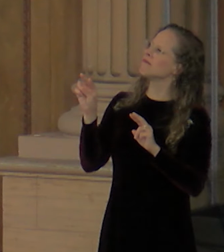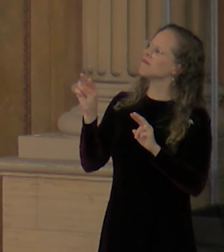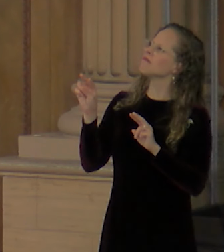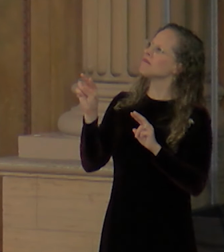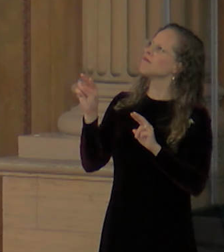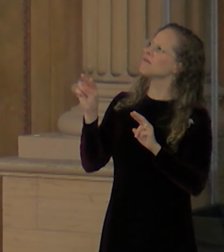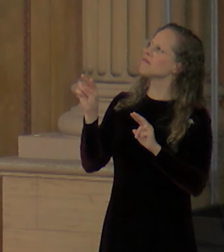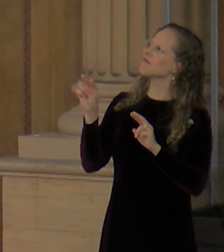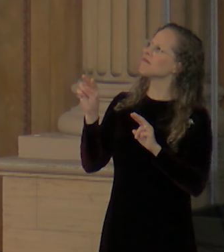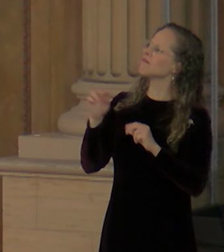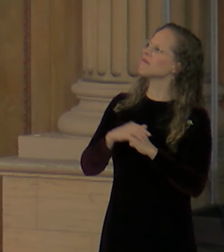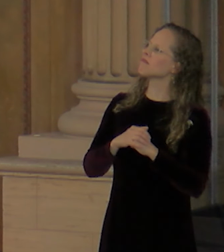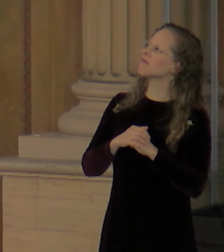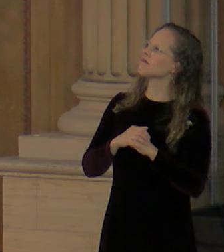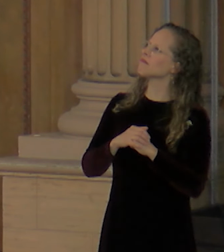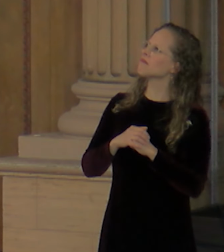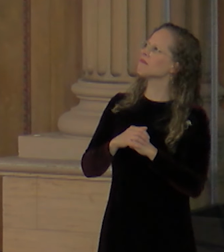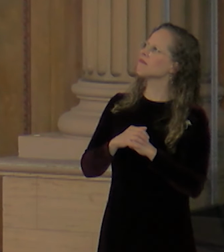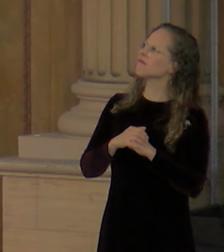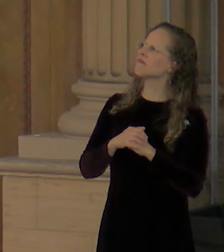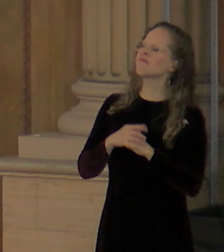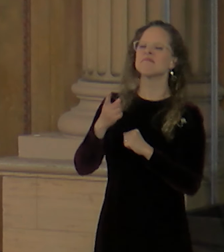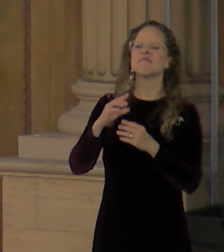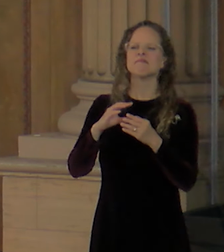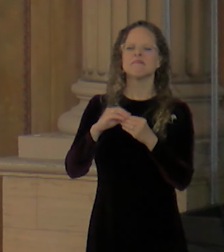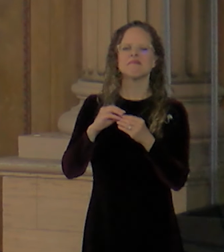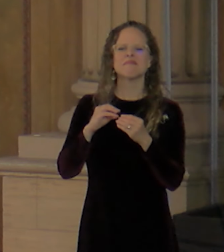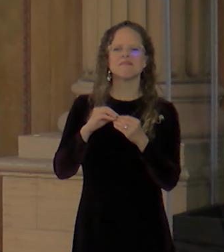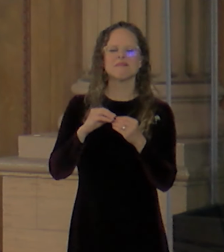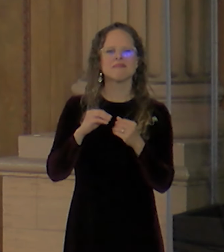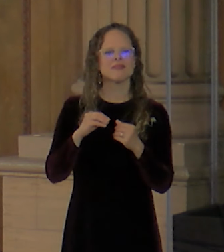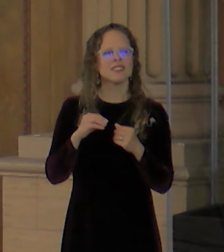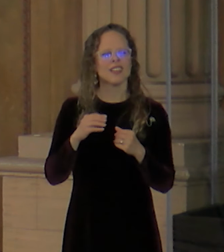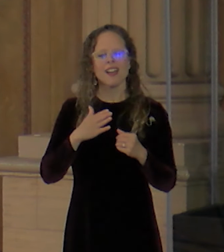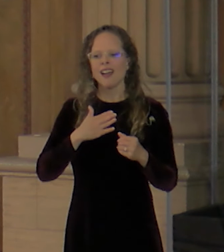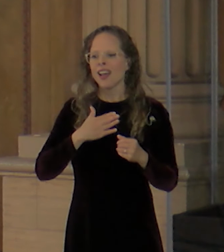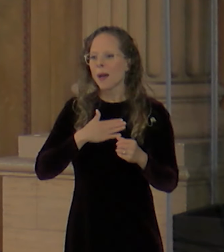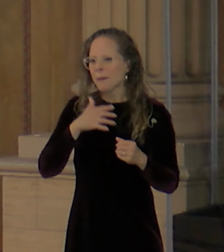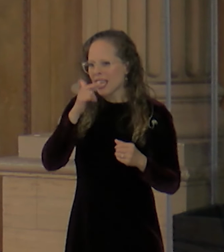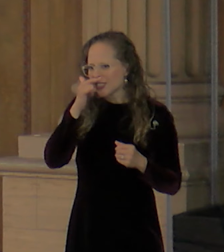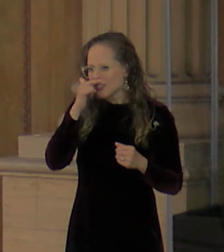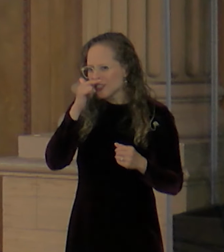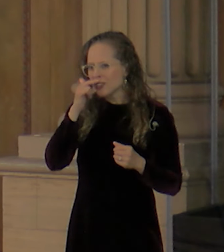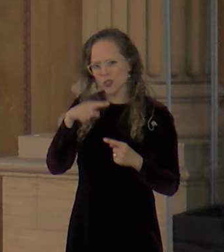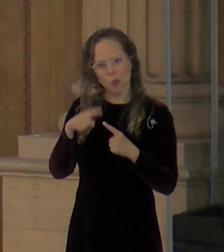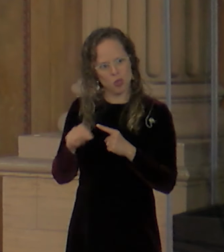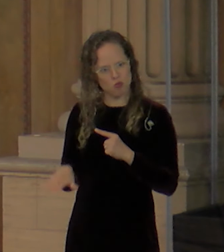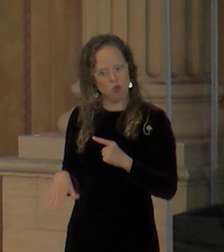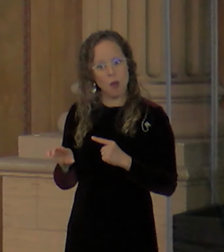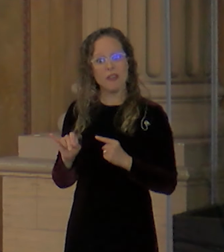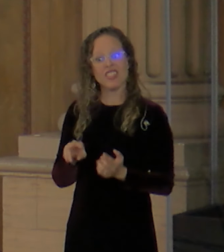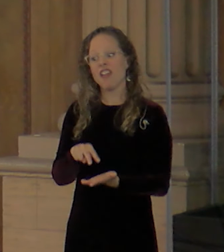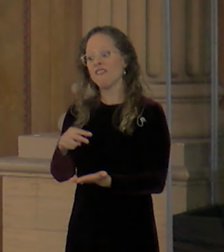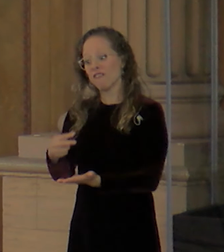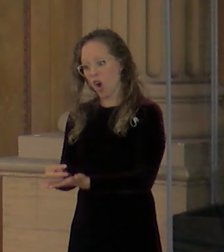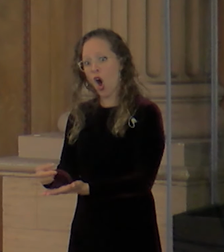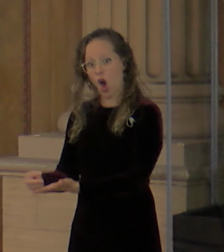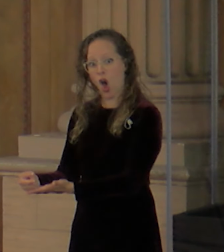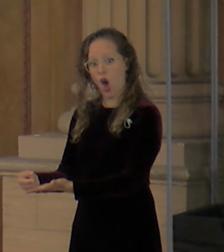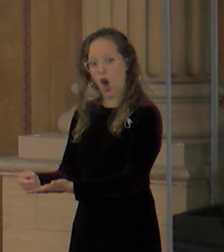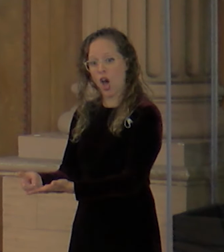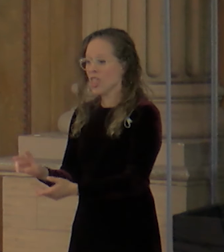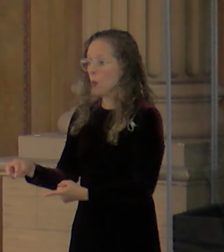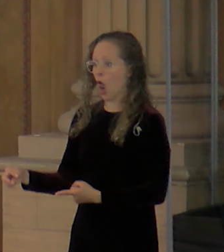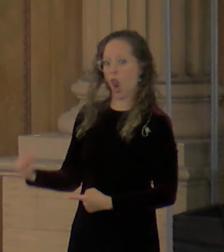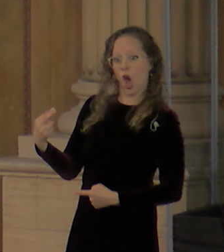When our kids were little, if they would fall down, often they would immediately look up to us to see how they should react. So they'd crash into the kitchen floor, they would look